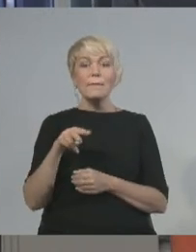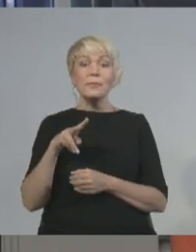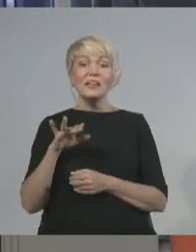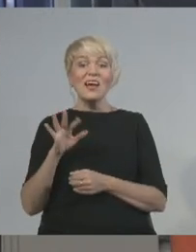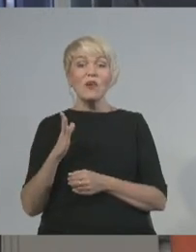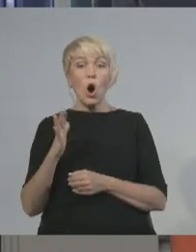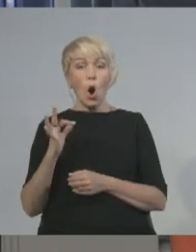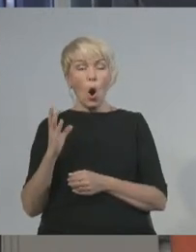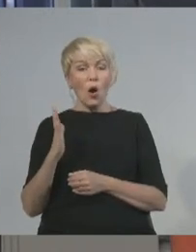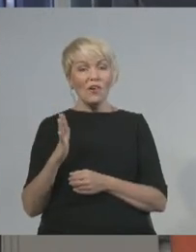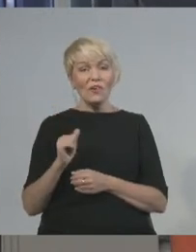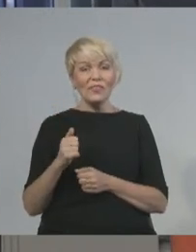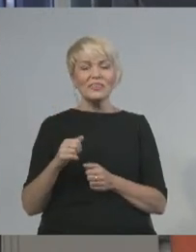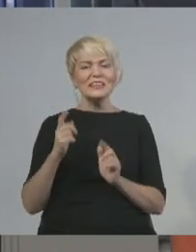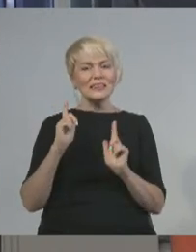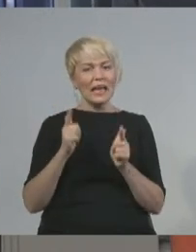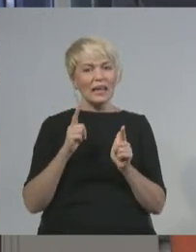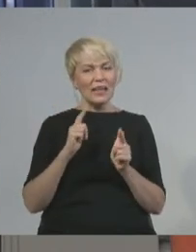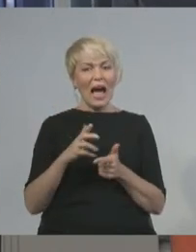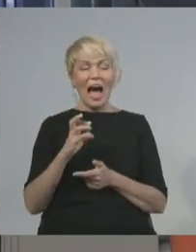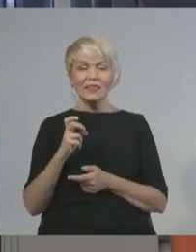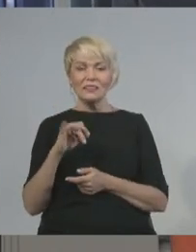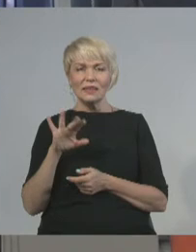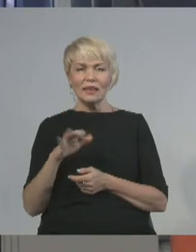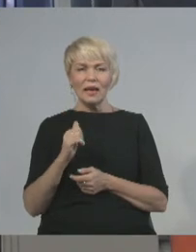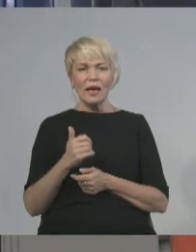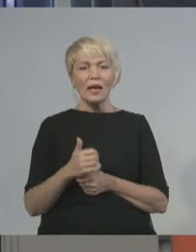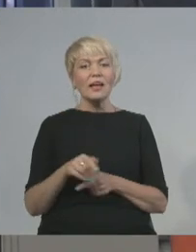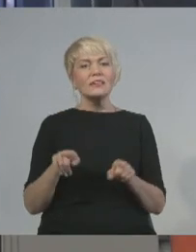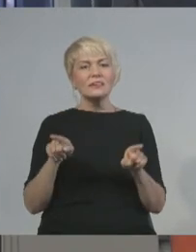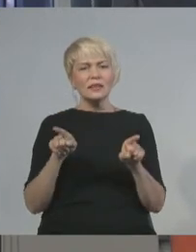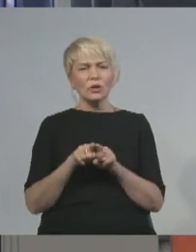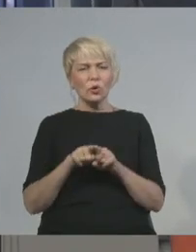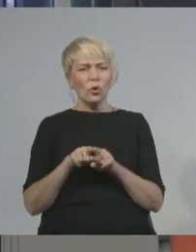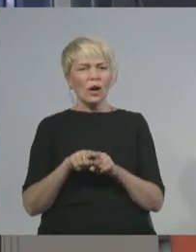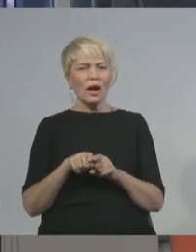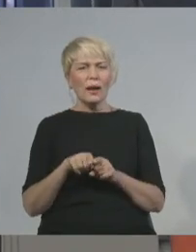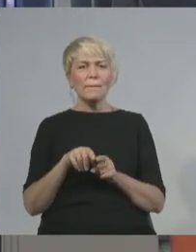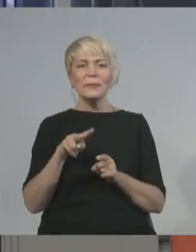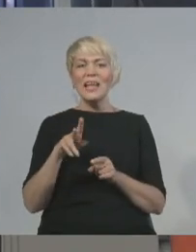paywall i agree with andrei